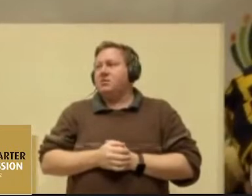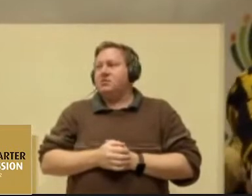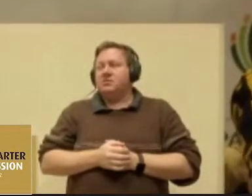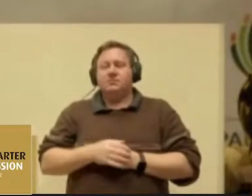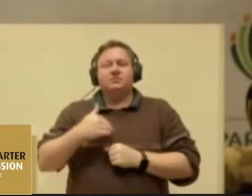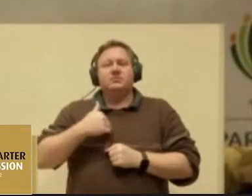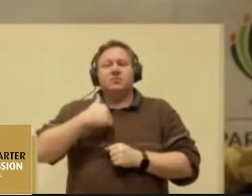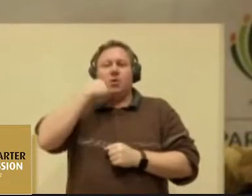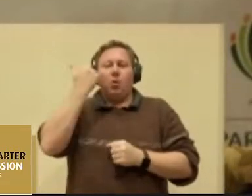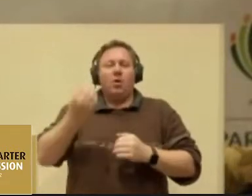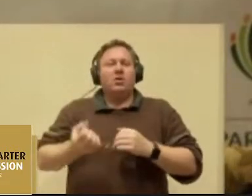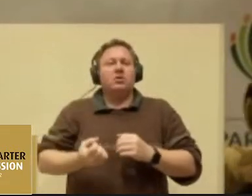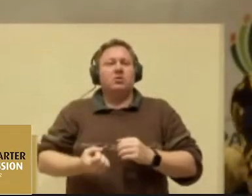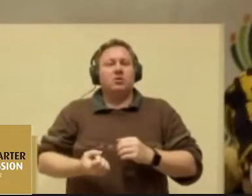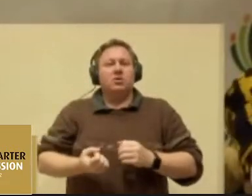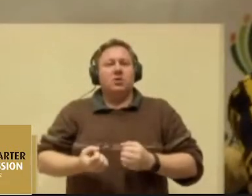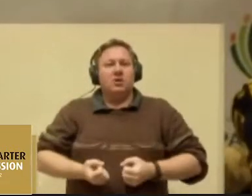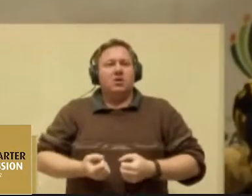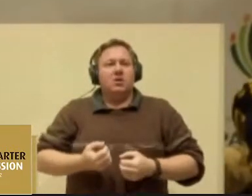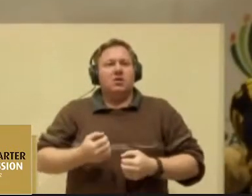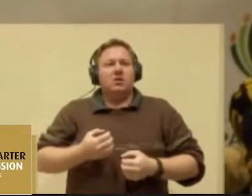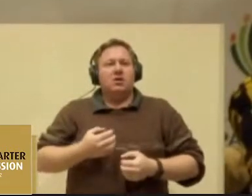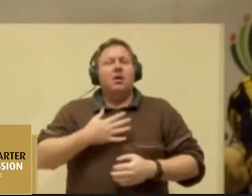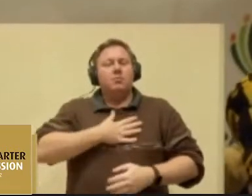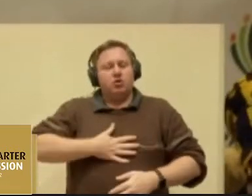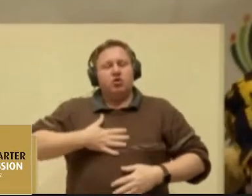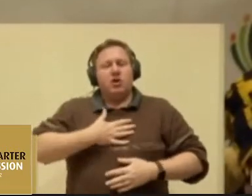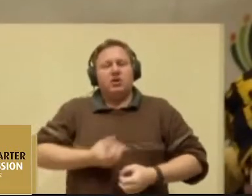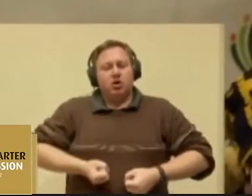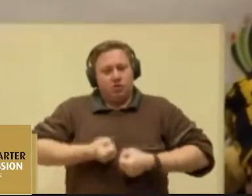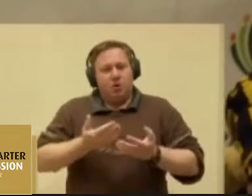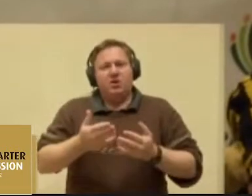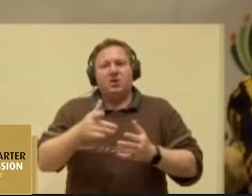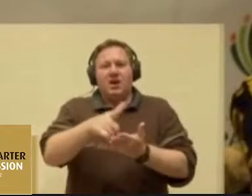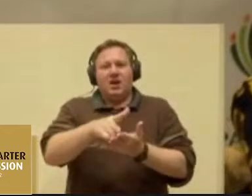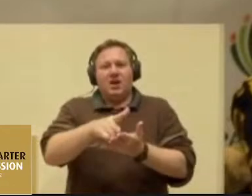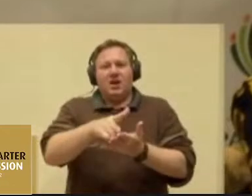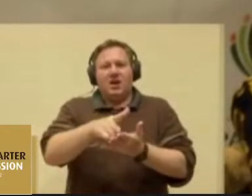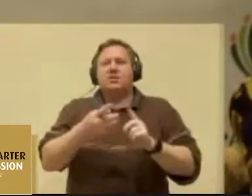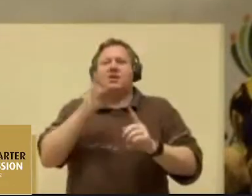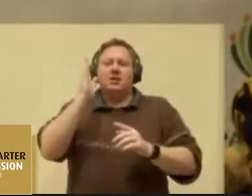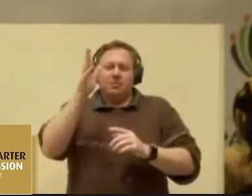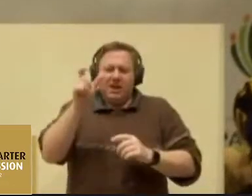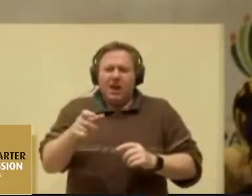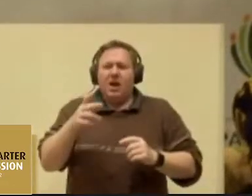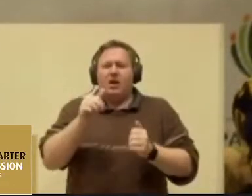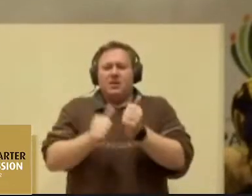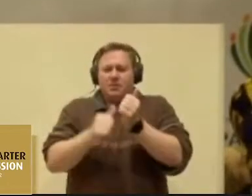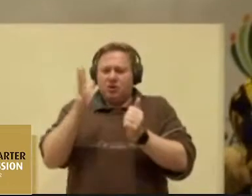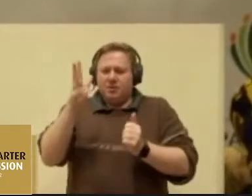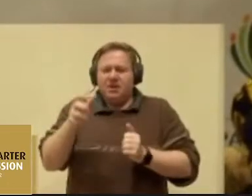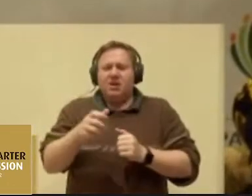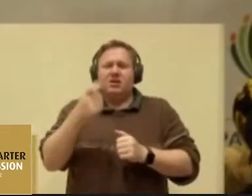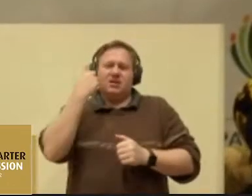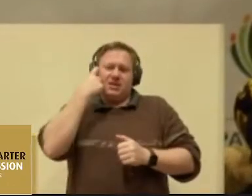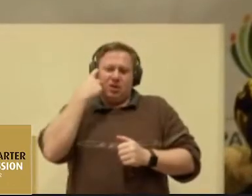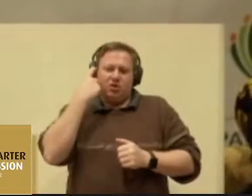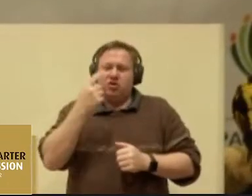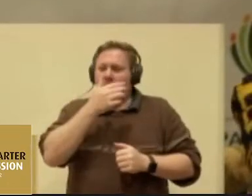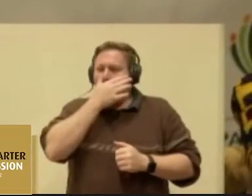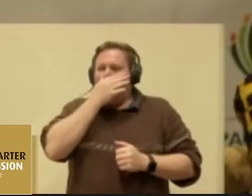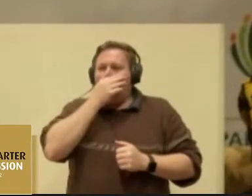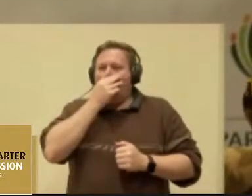i want to express my appreciation to the legislature particularly the speaker the deputy speaker the secretary to the